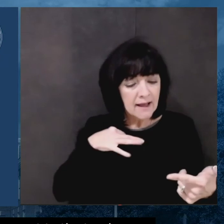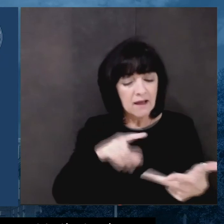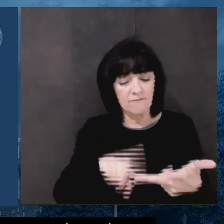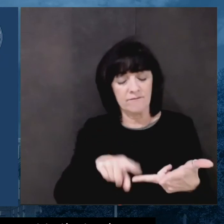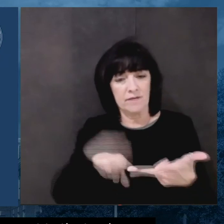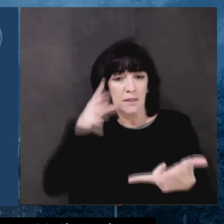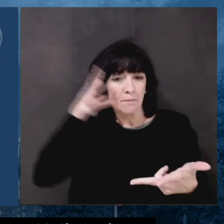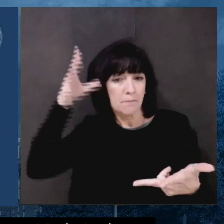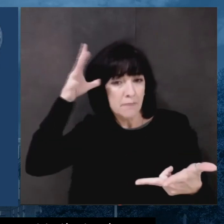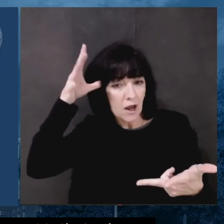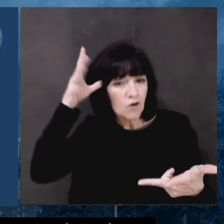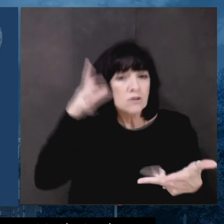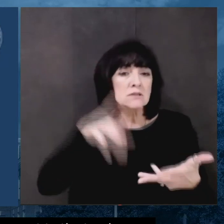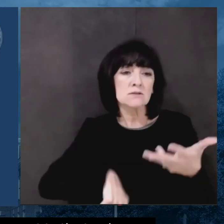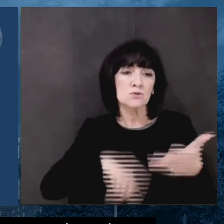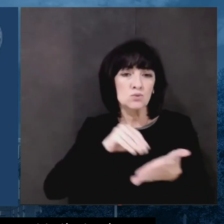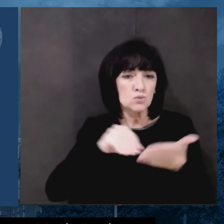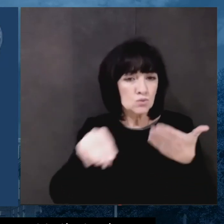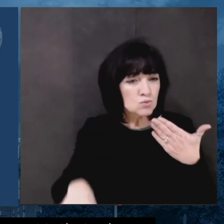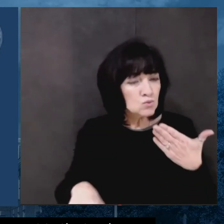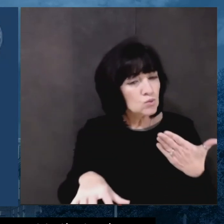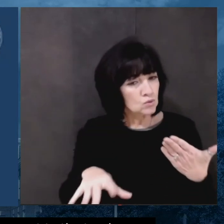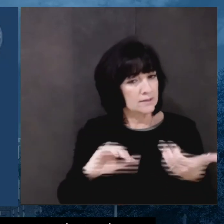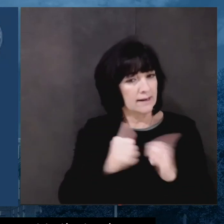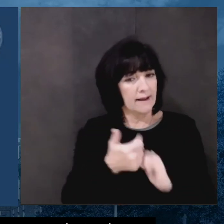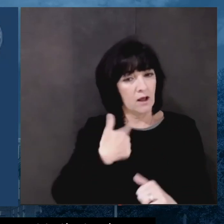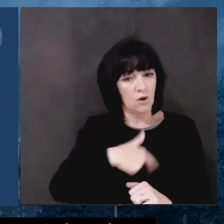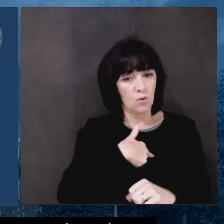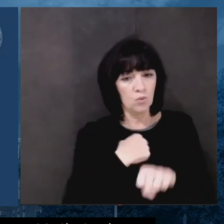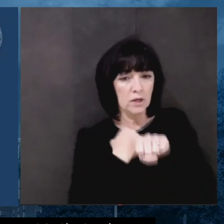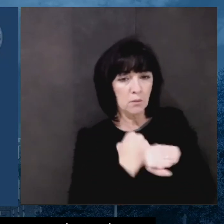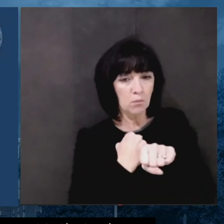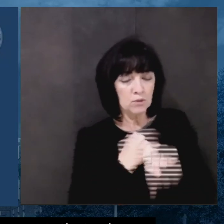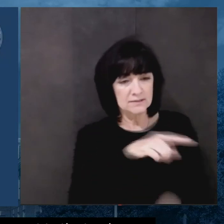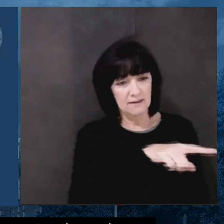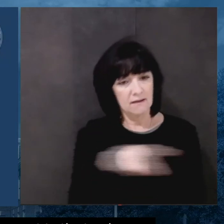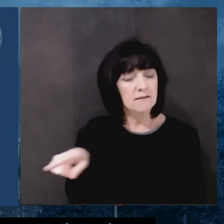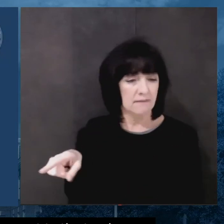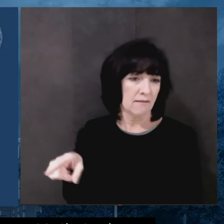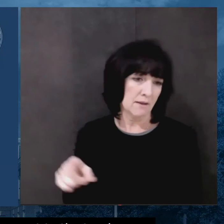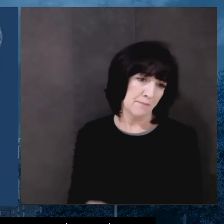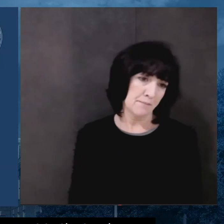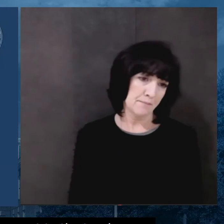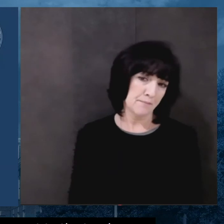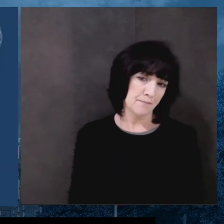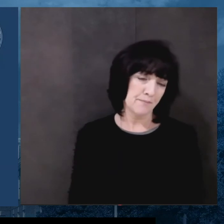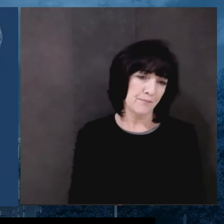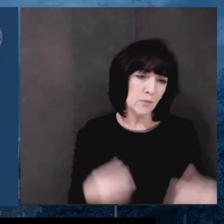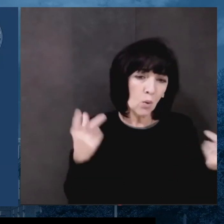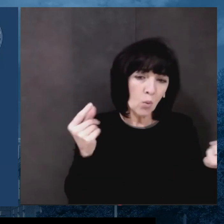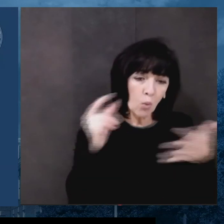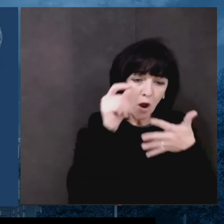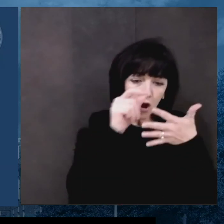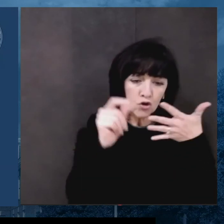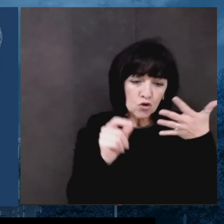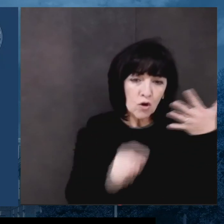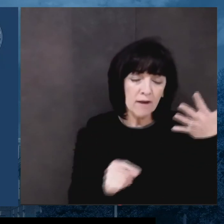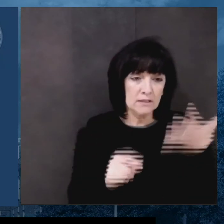Dr. Hong, anything else on that? The criteria around school